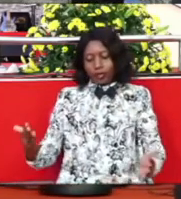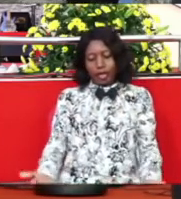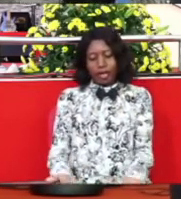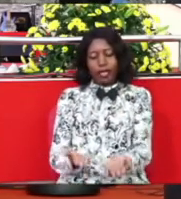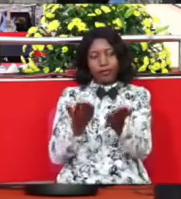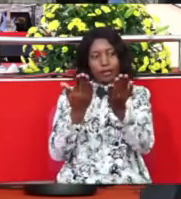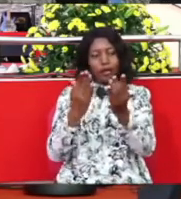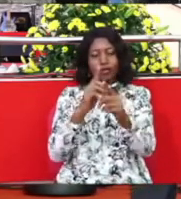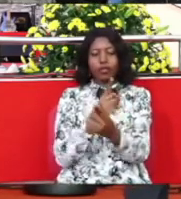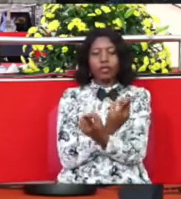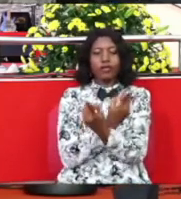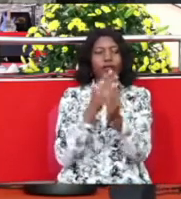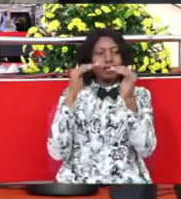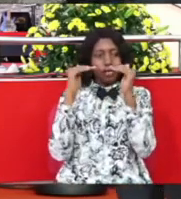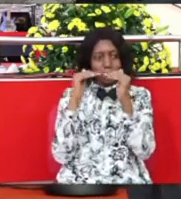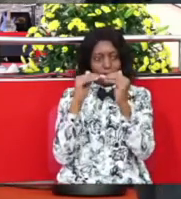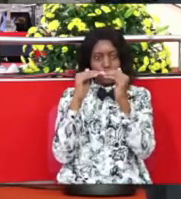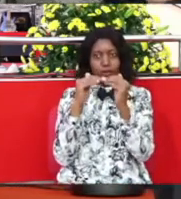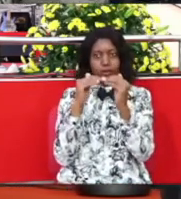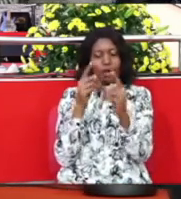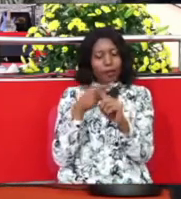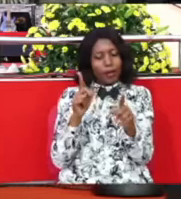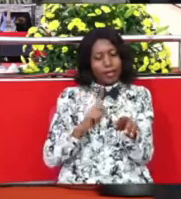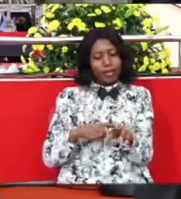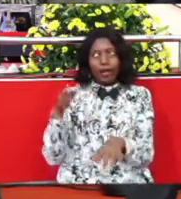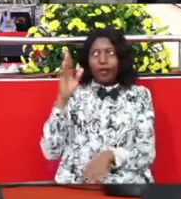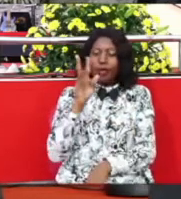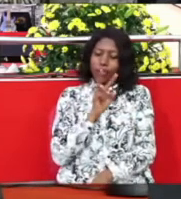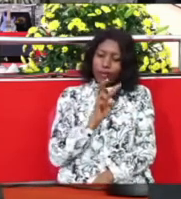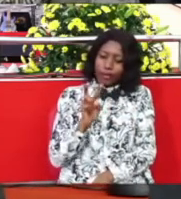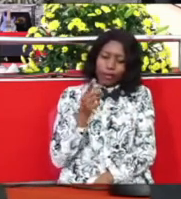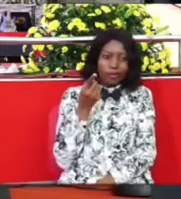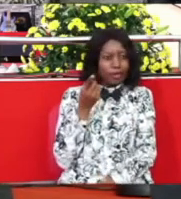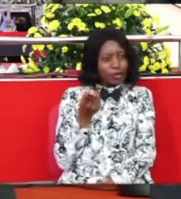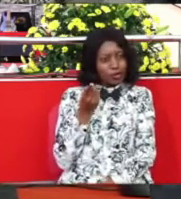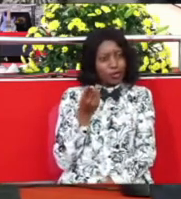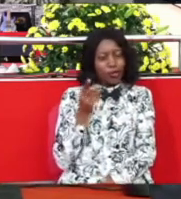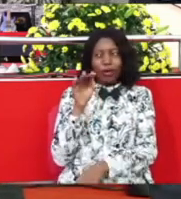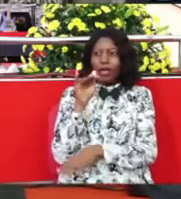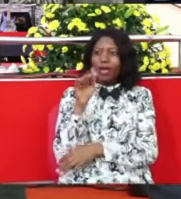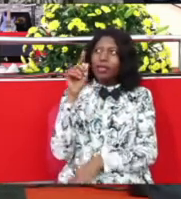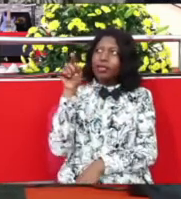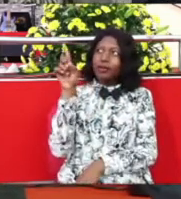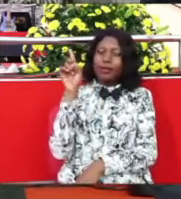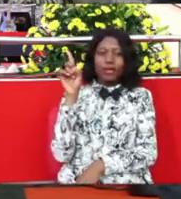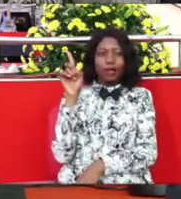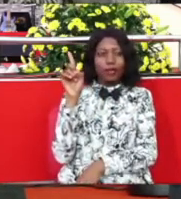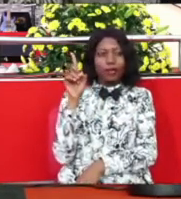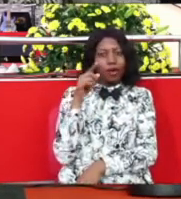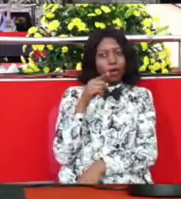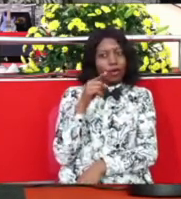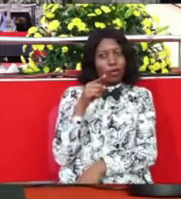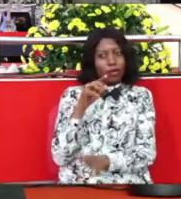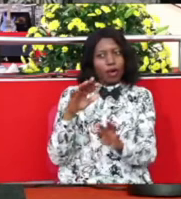level. Wakiweza kupandishwa cheo. But when God looks at you, kini Mungu akikuangalia, he's asking himself, anauliza, have you given me room